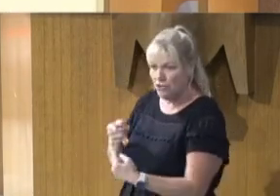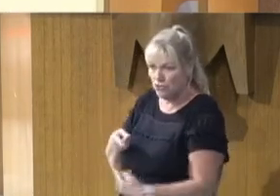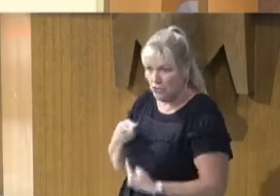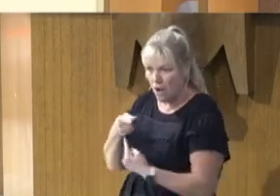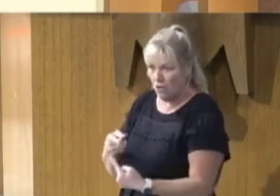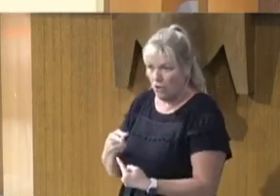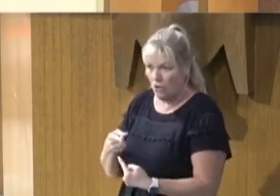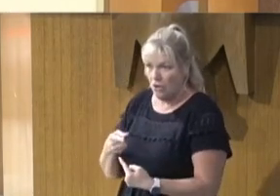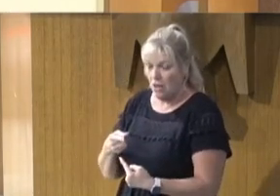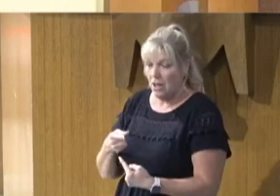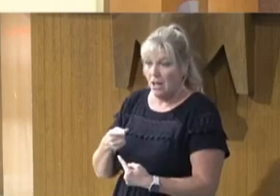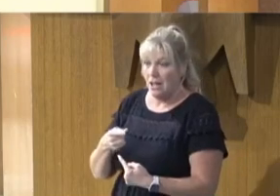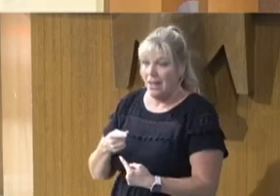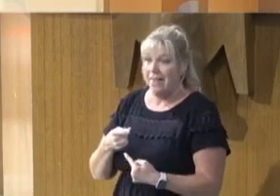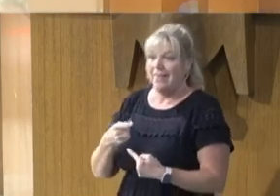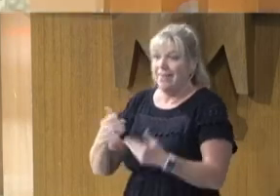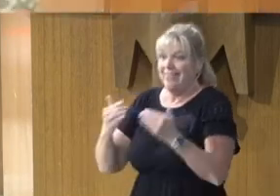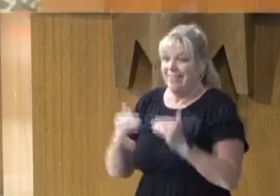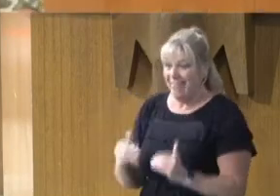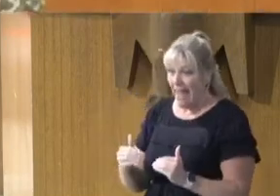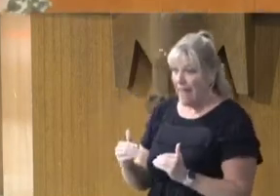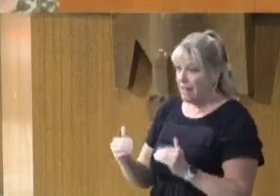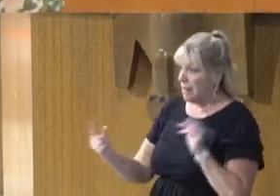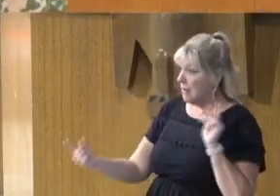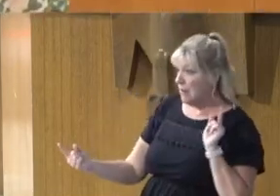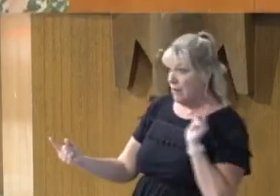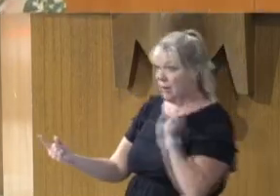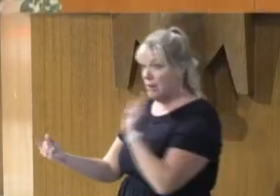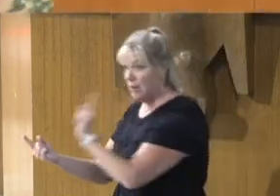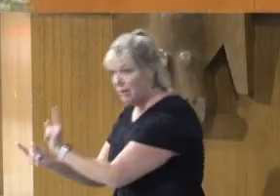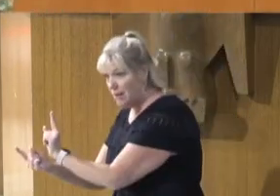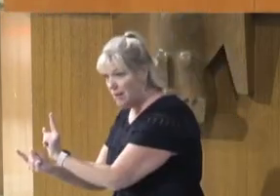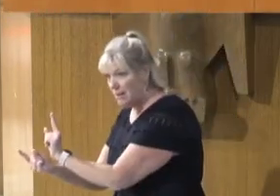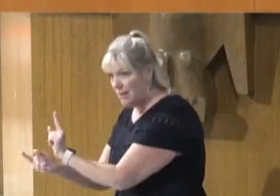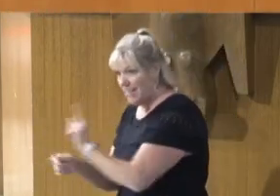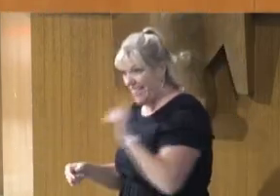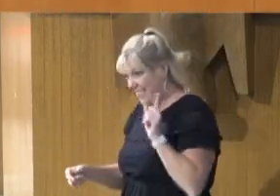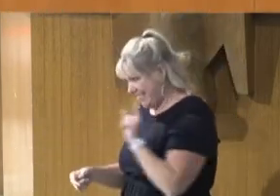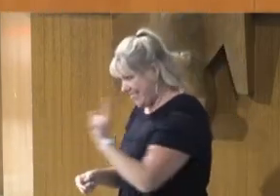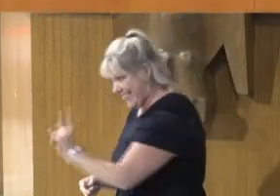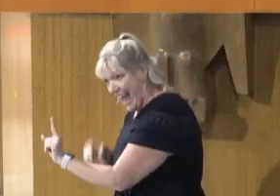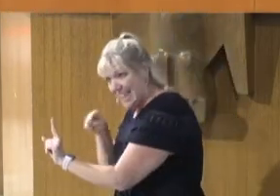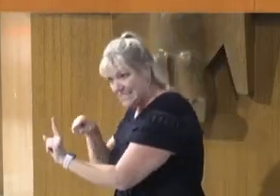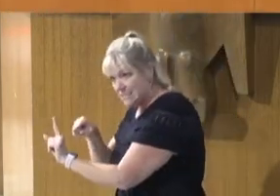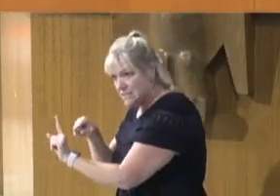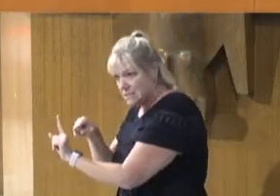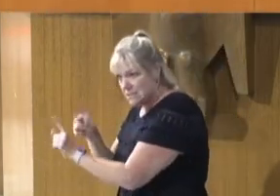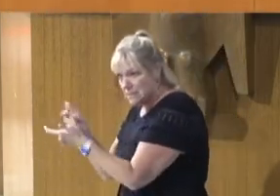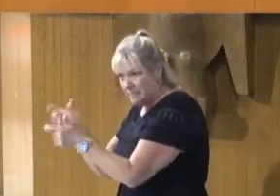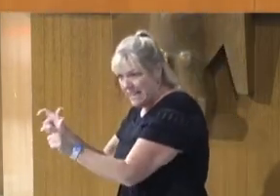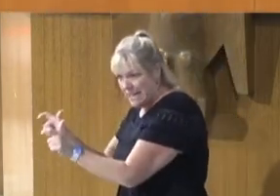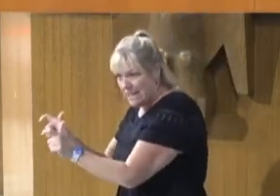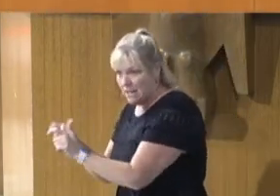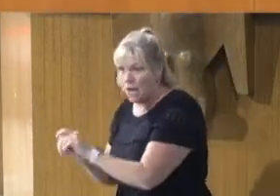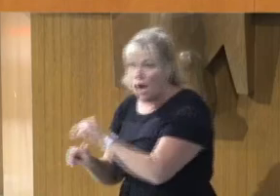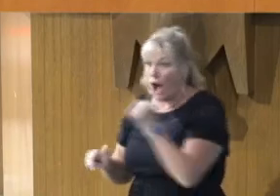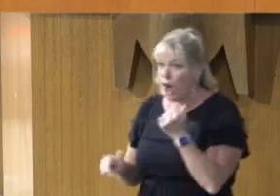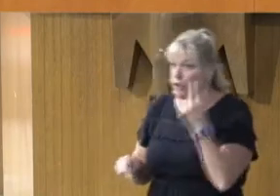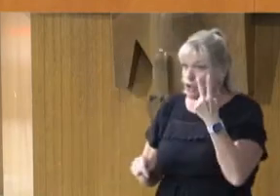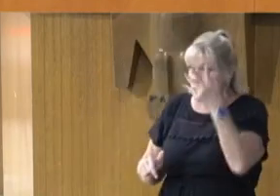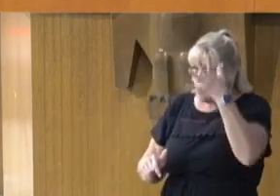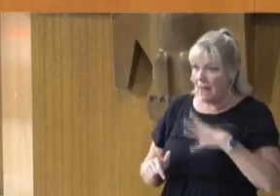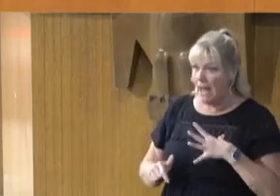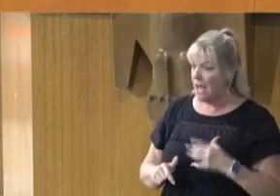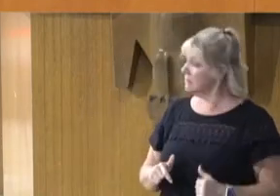Then he approaches the victim. That approach is a big deal. The other two men see it, they maybe